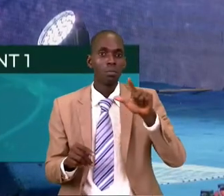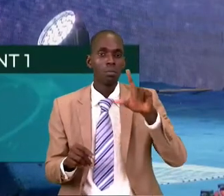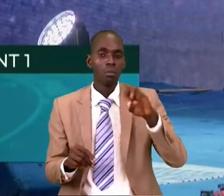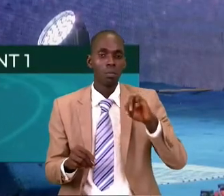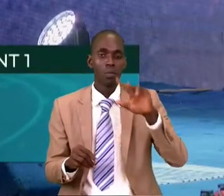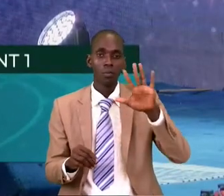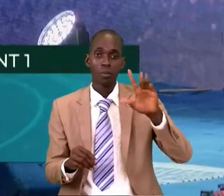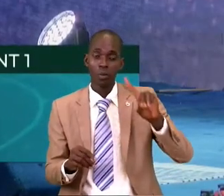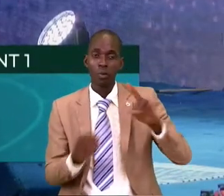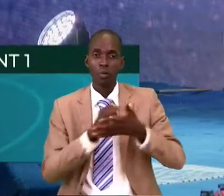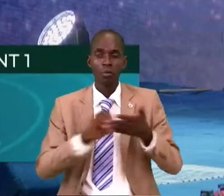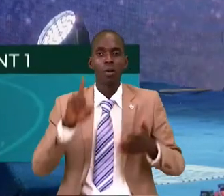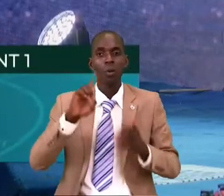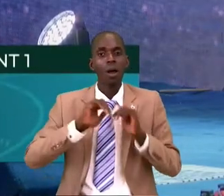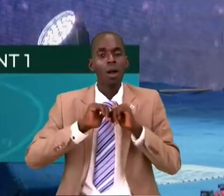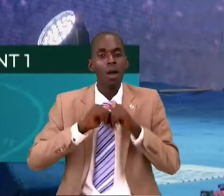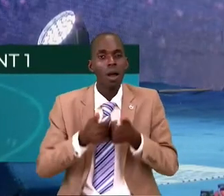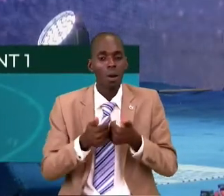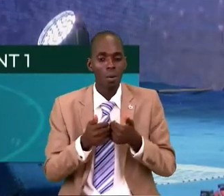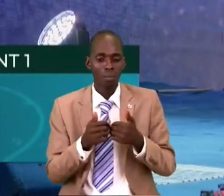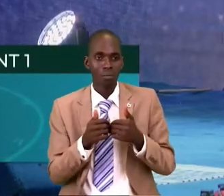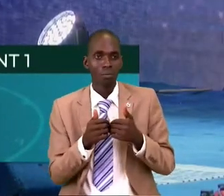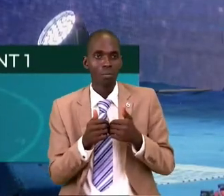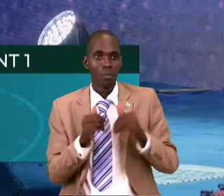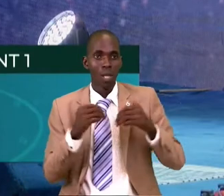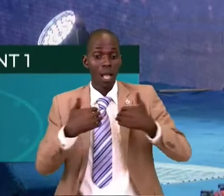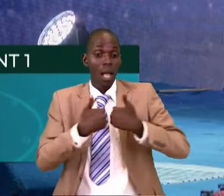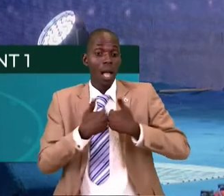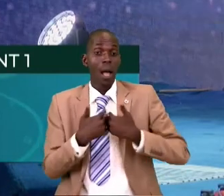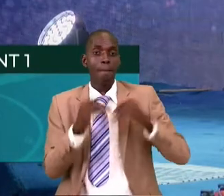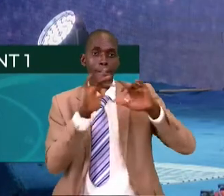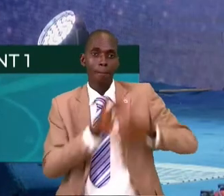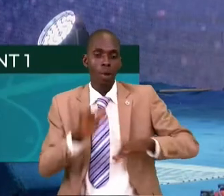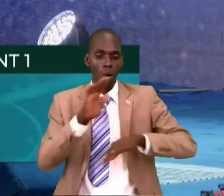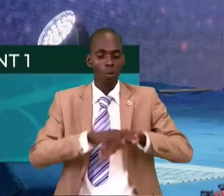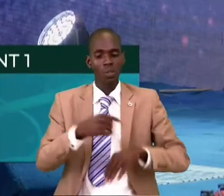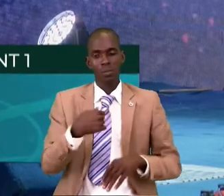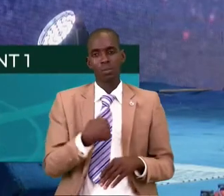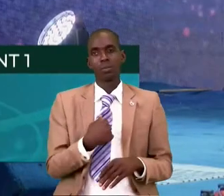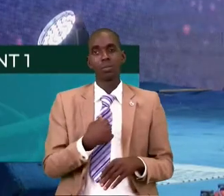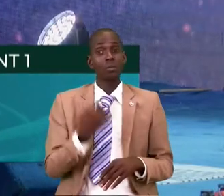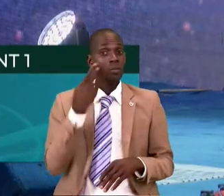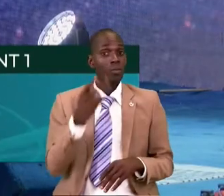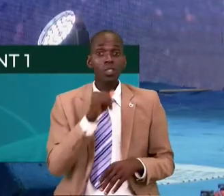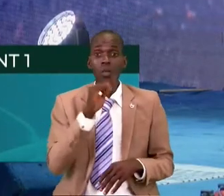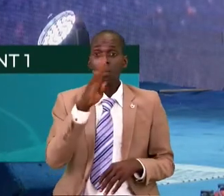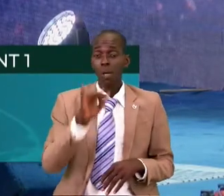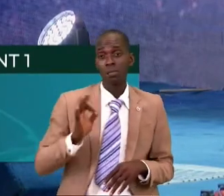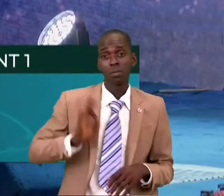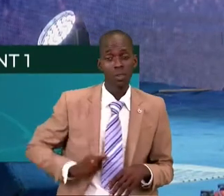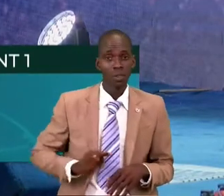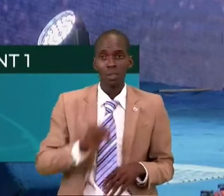marriage. Forgiveness, not by marriage. Freedom, not by marriage. Salvation, not by marriage.